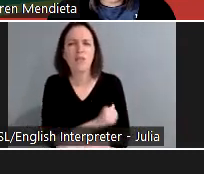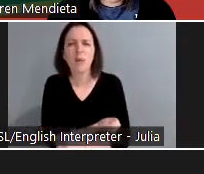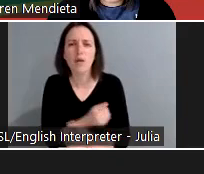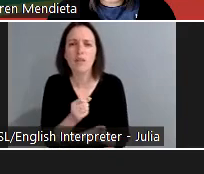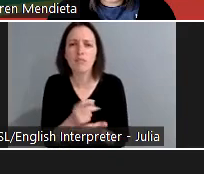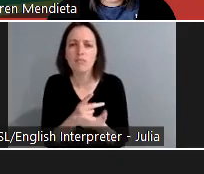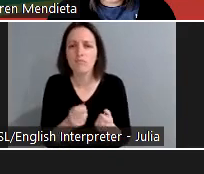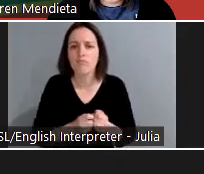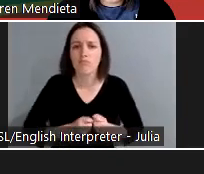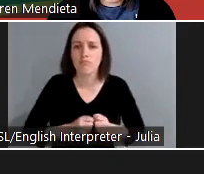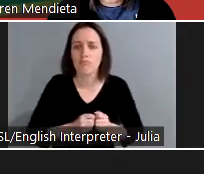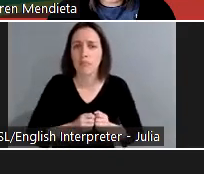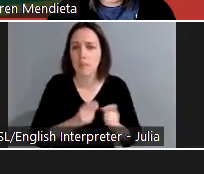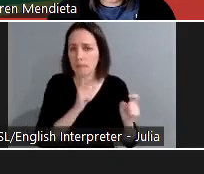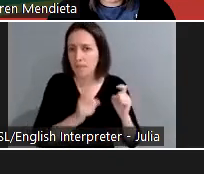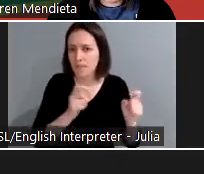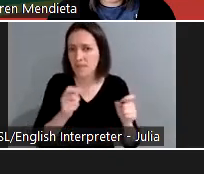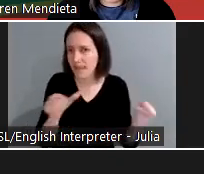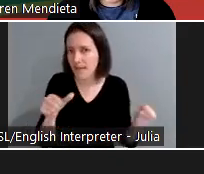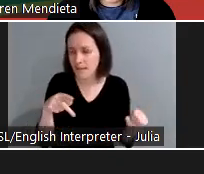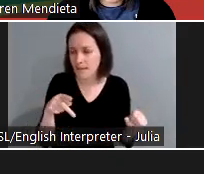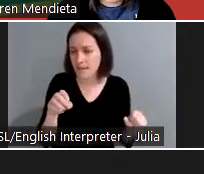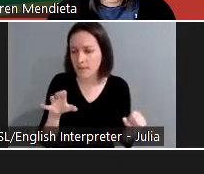benefits and communication-related contracts.